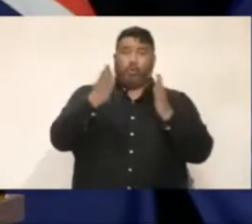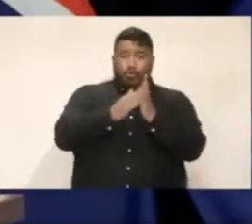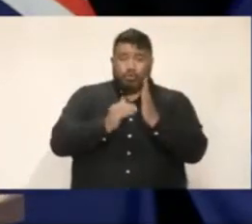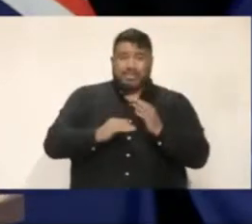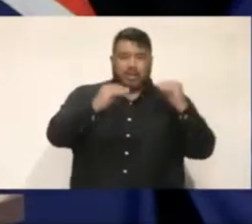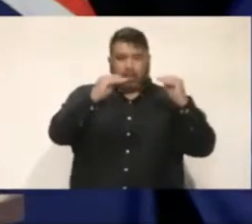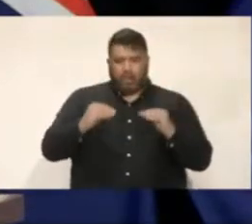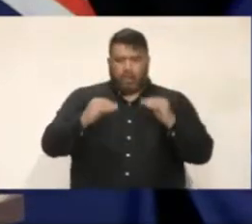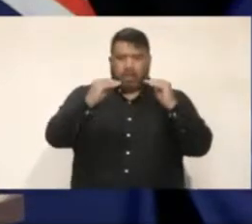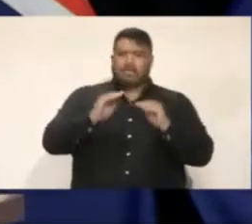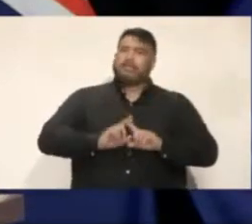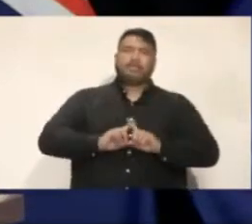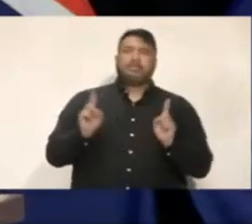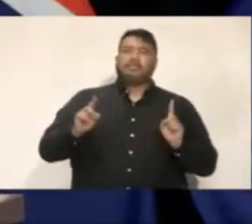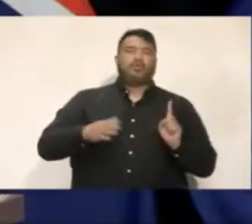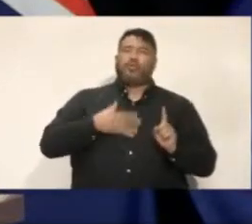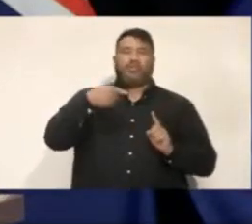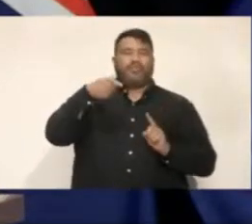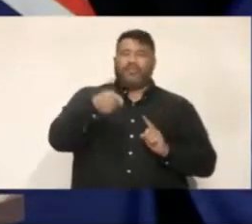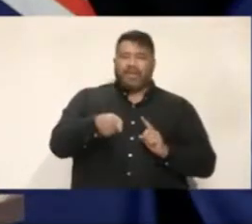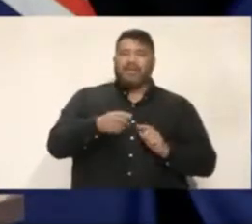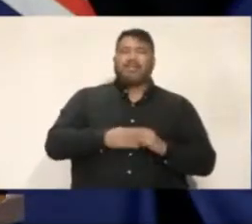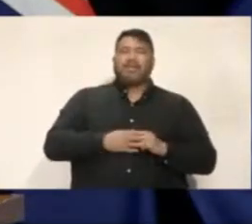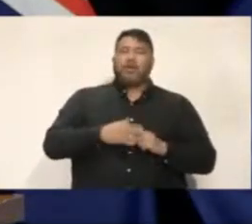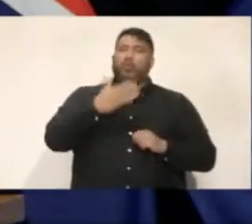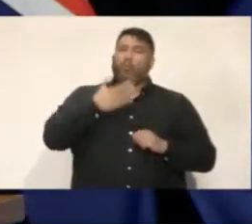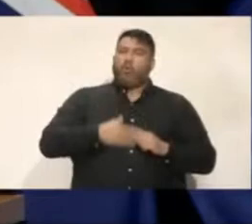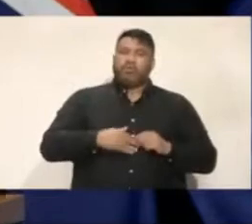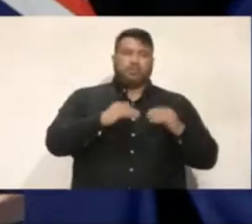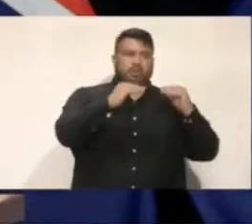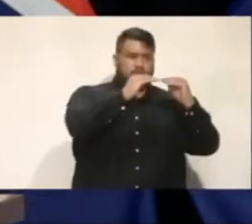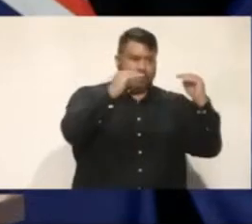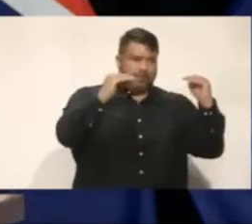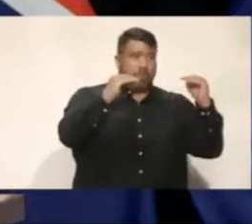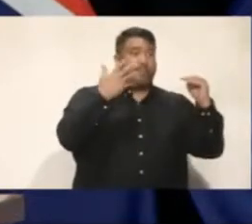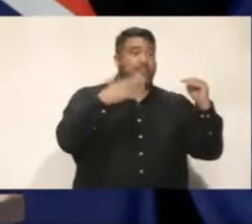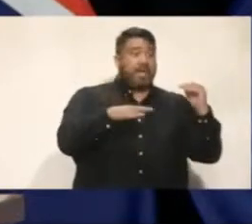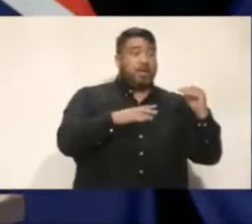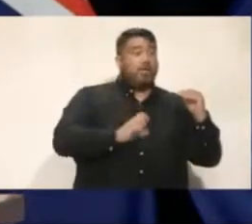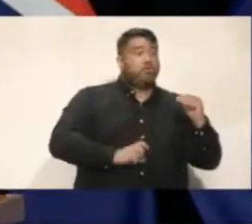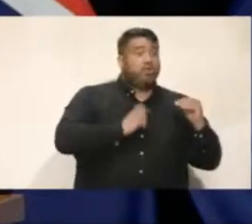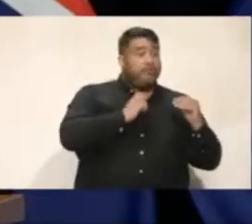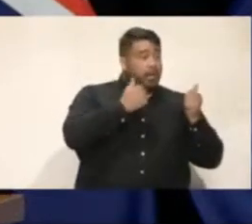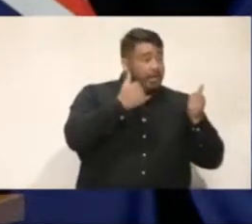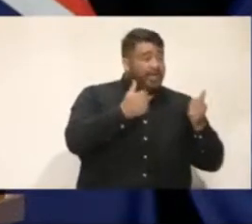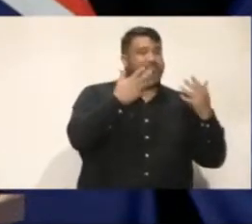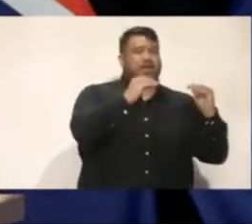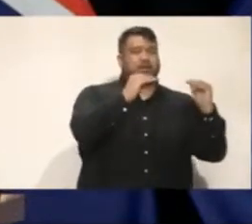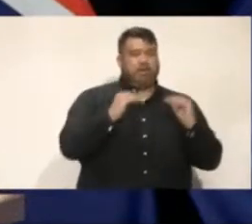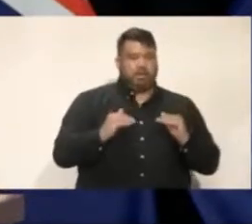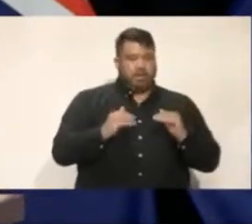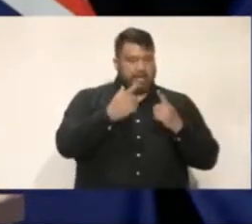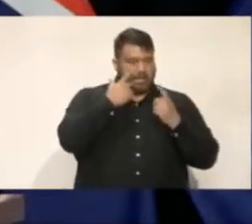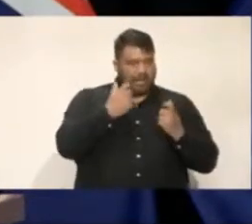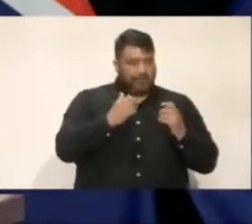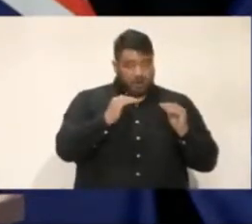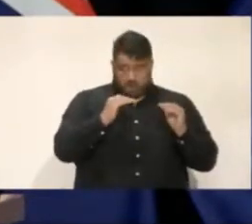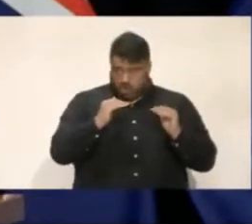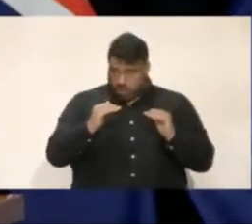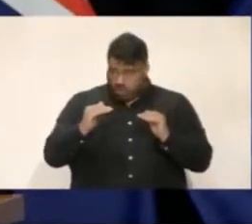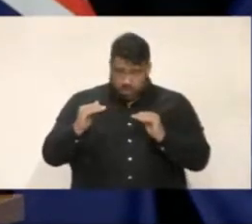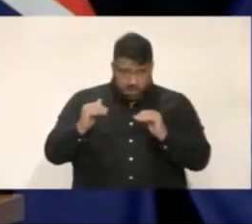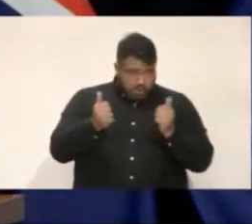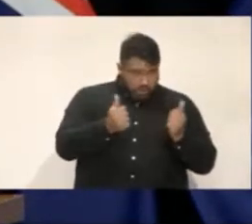3. Staying on track to lift restrictions with confidence does mean taking a cautious approach now. That is what we have